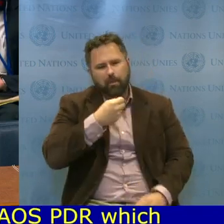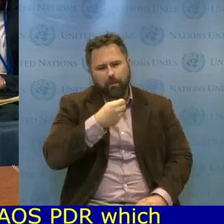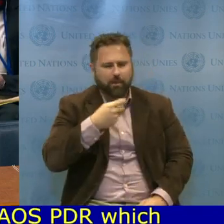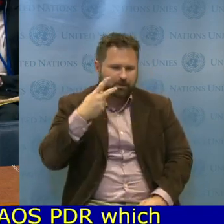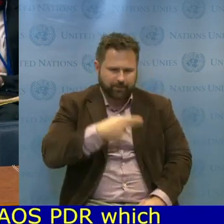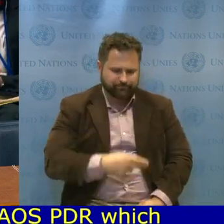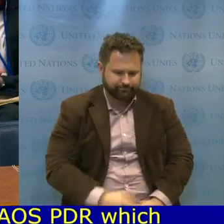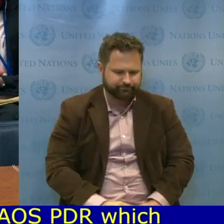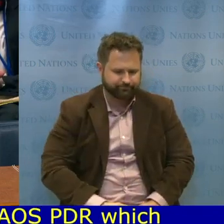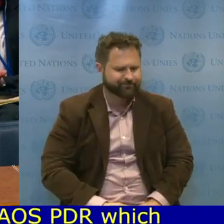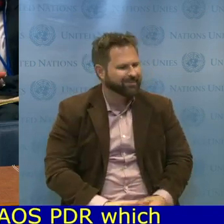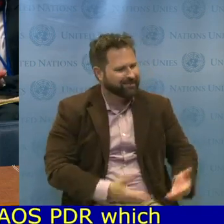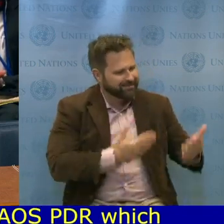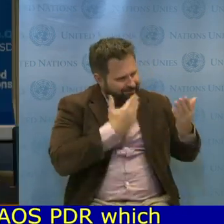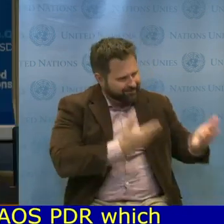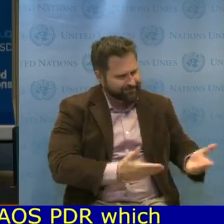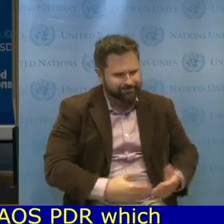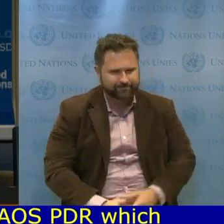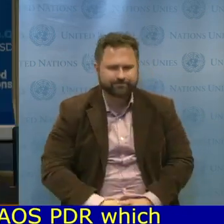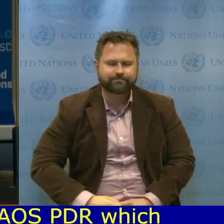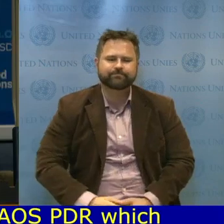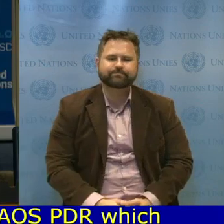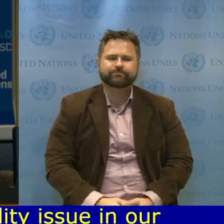Thank you very much.